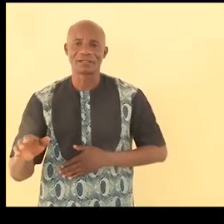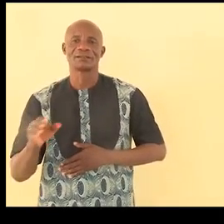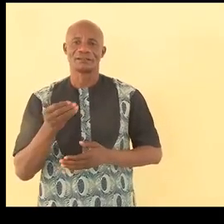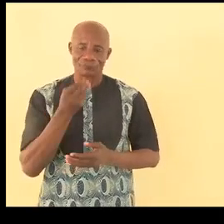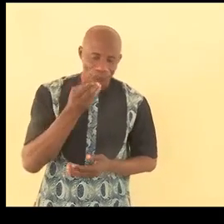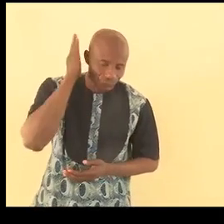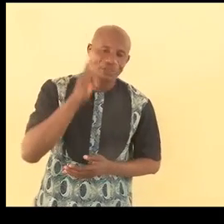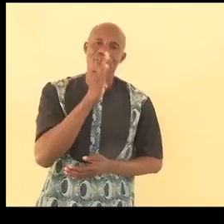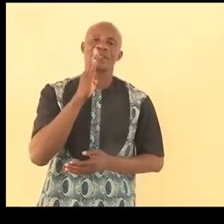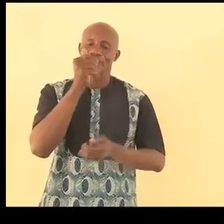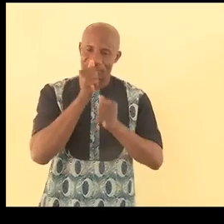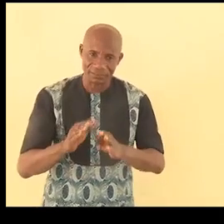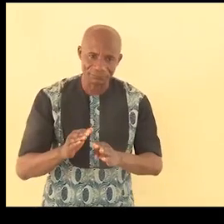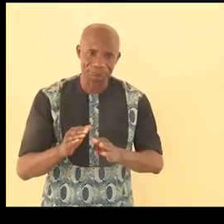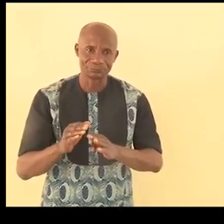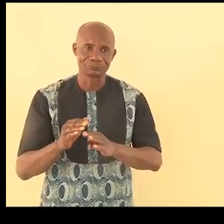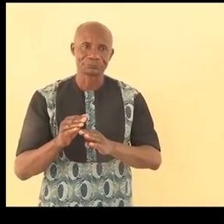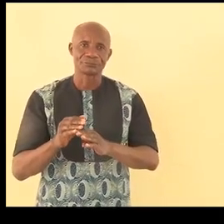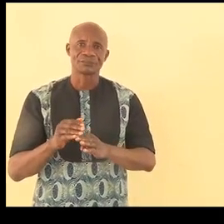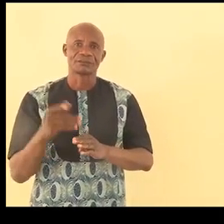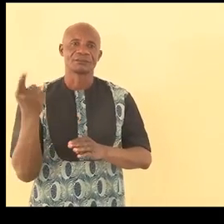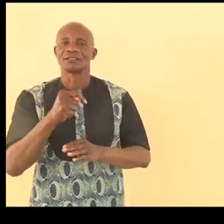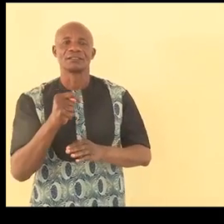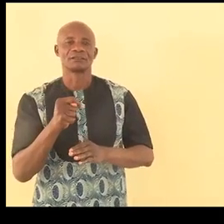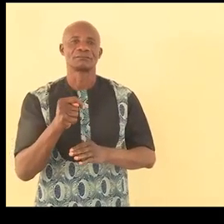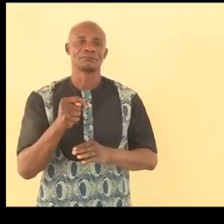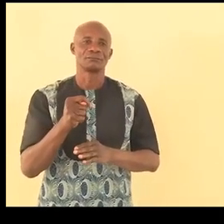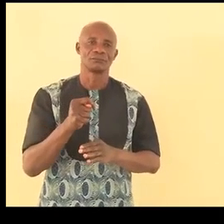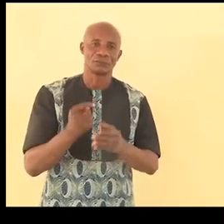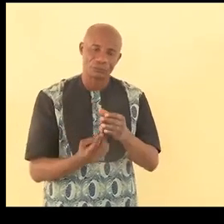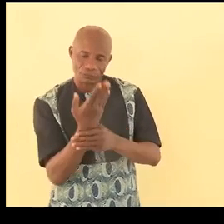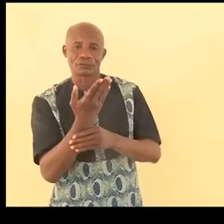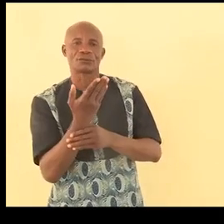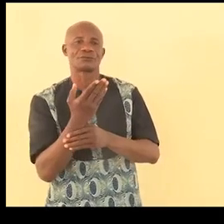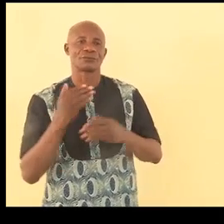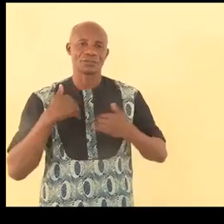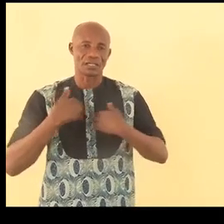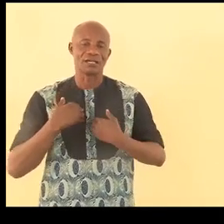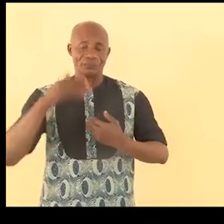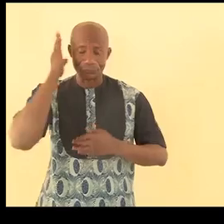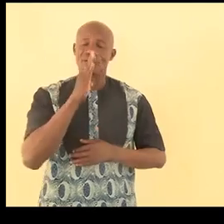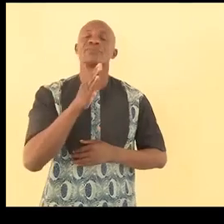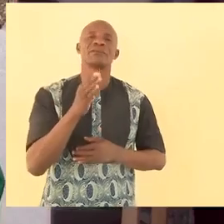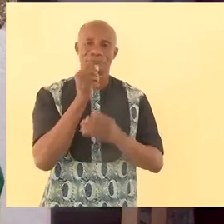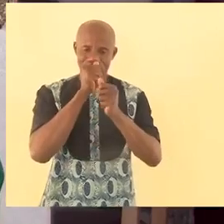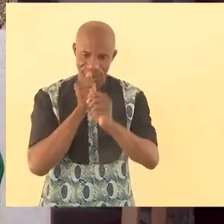your crops will be blessed. The offspring of your herds, flocks, will be blessed.